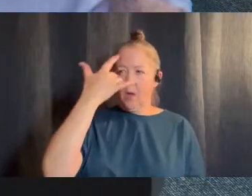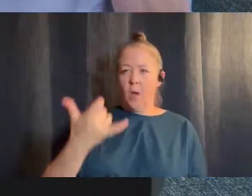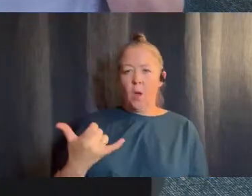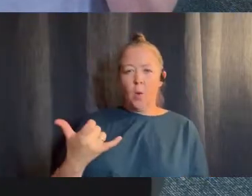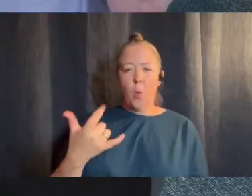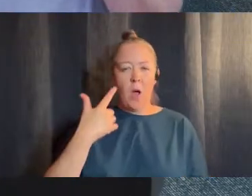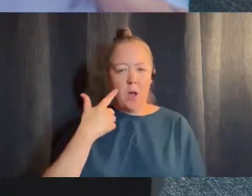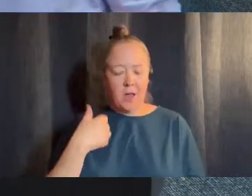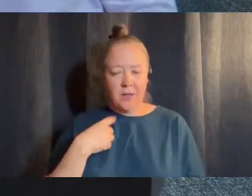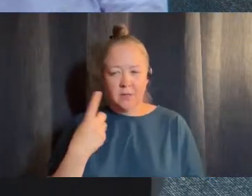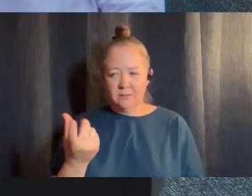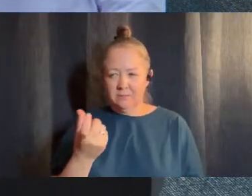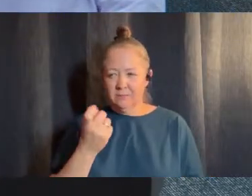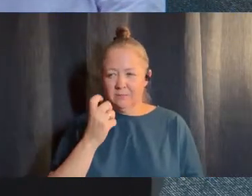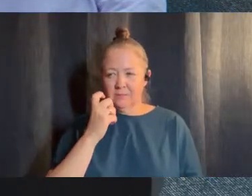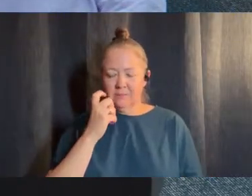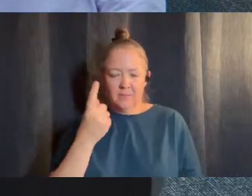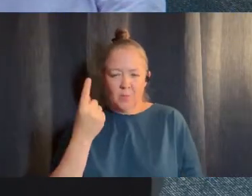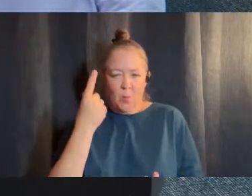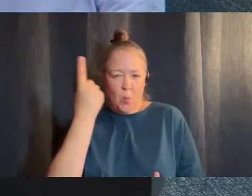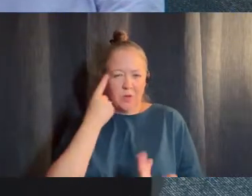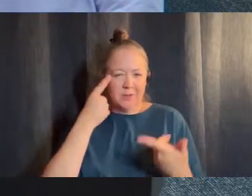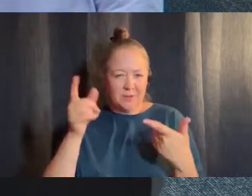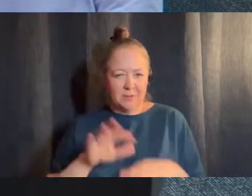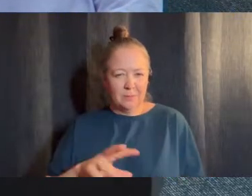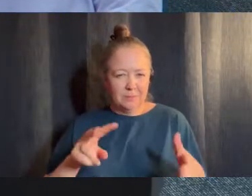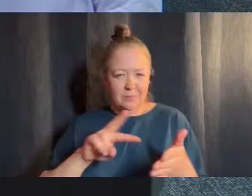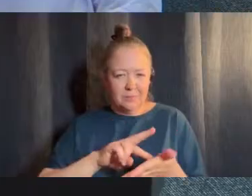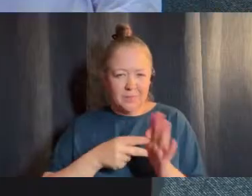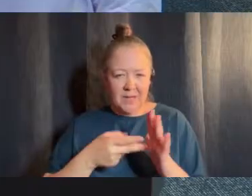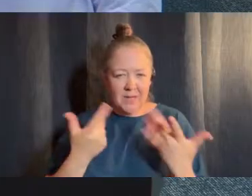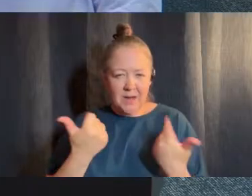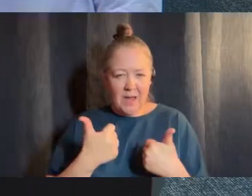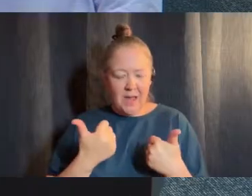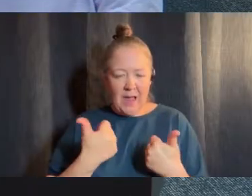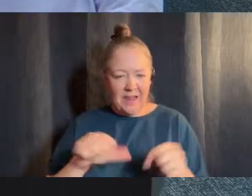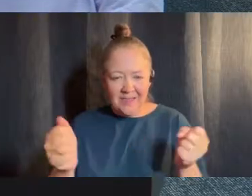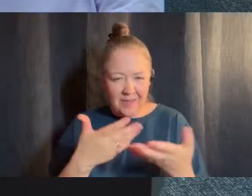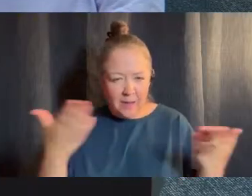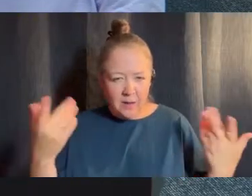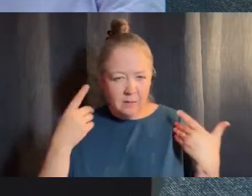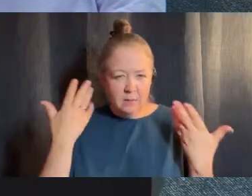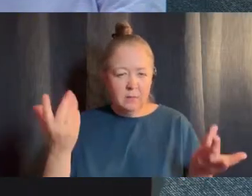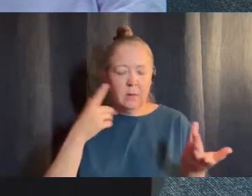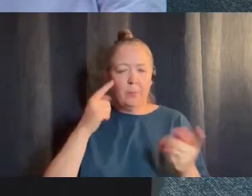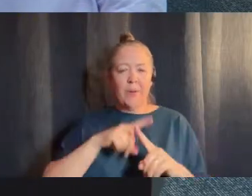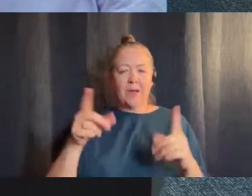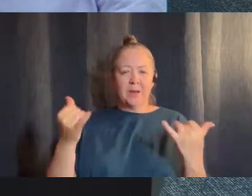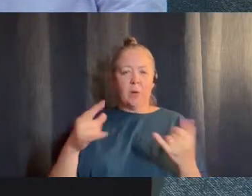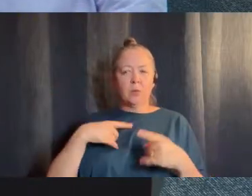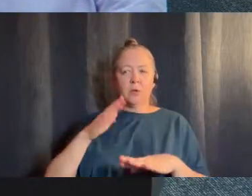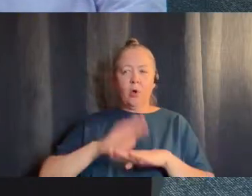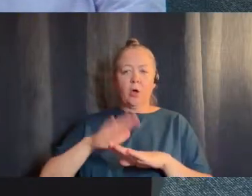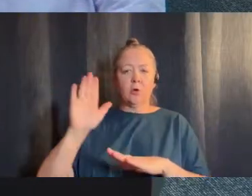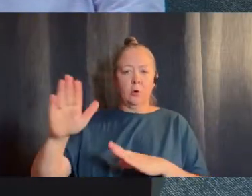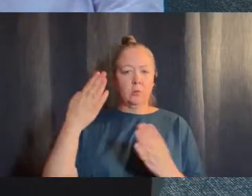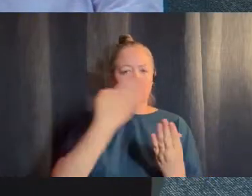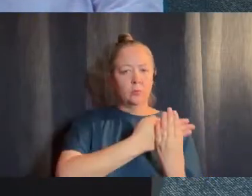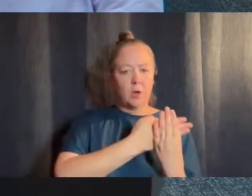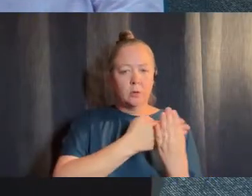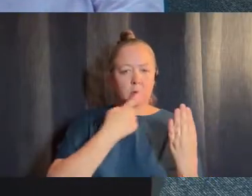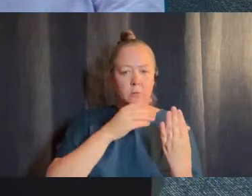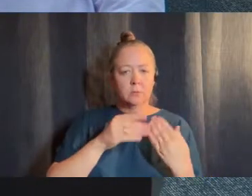anything. It is on her record permanently because an unexcused absence does not come